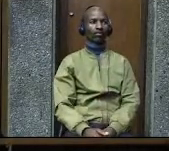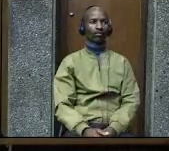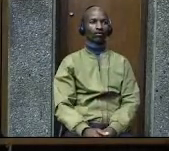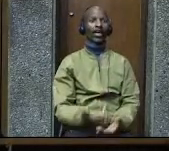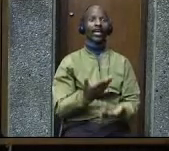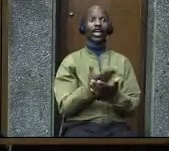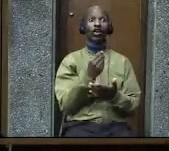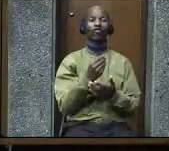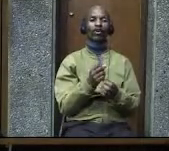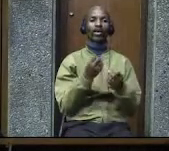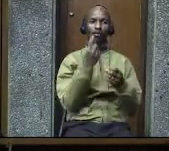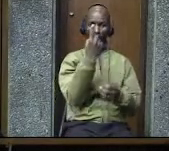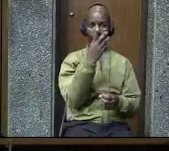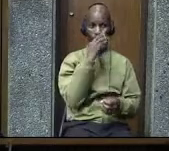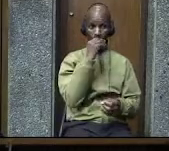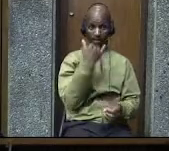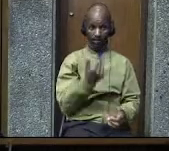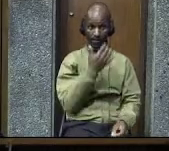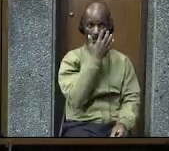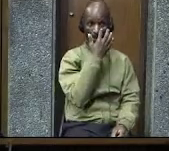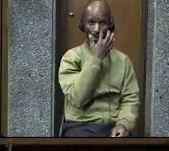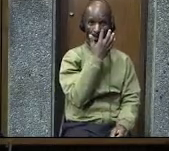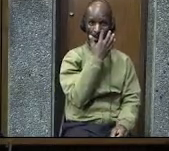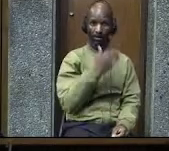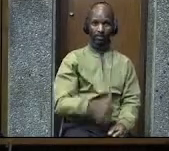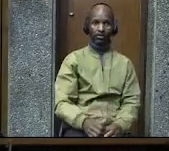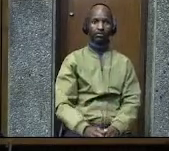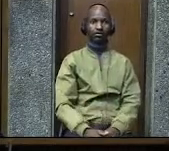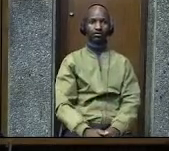Can we have you number one speaking?